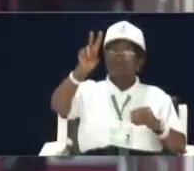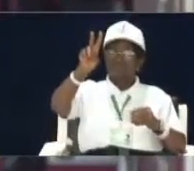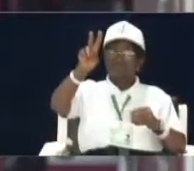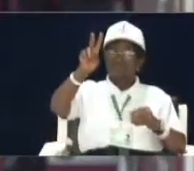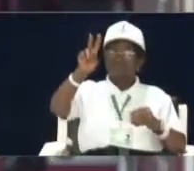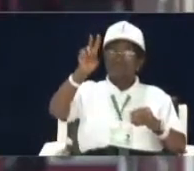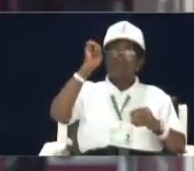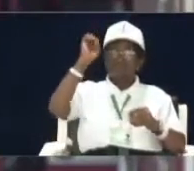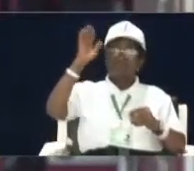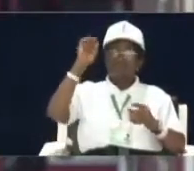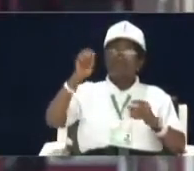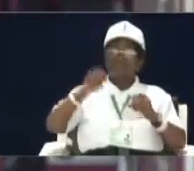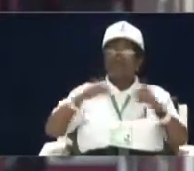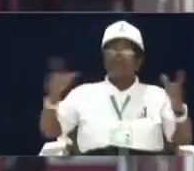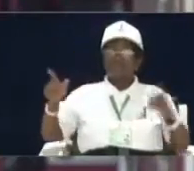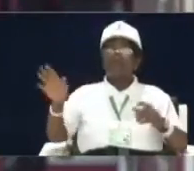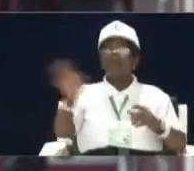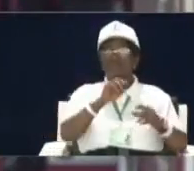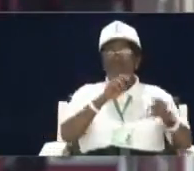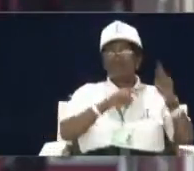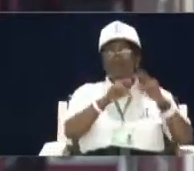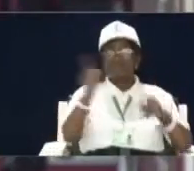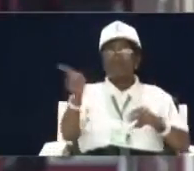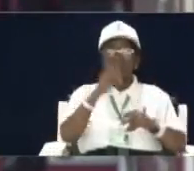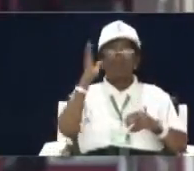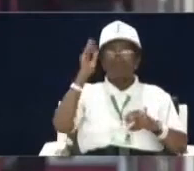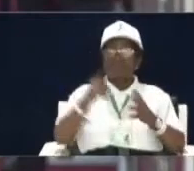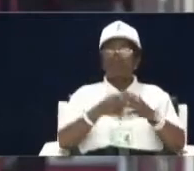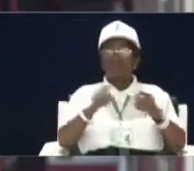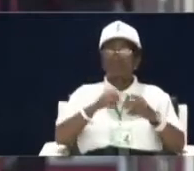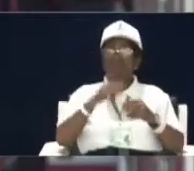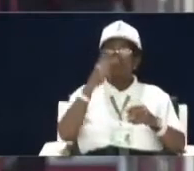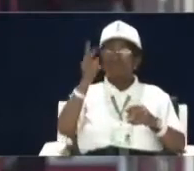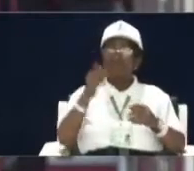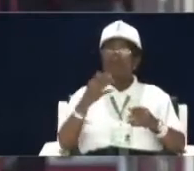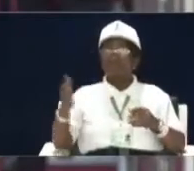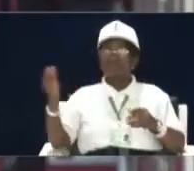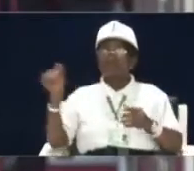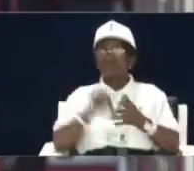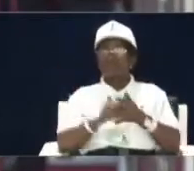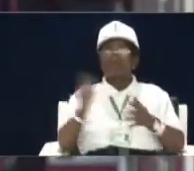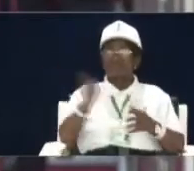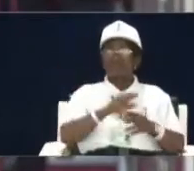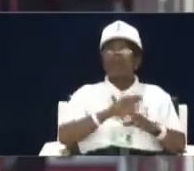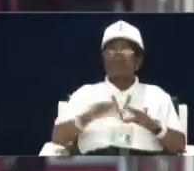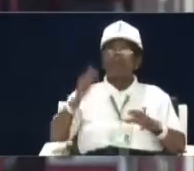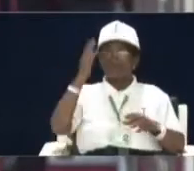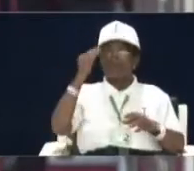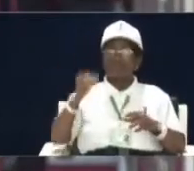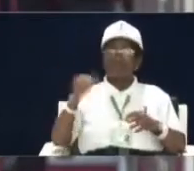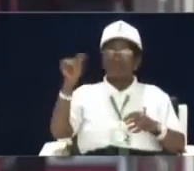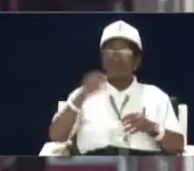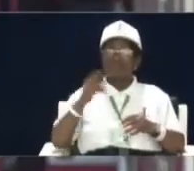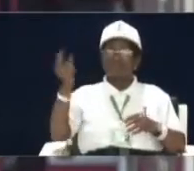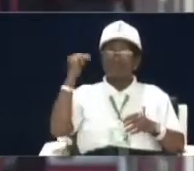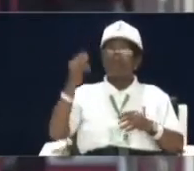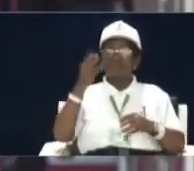He will enlarge your vision. You will begin to see things that you don't even know are